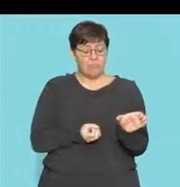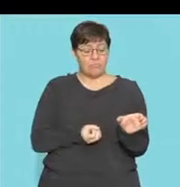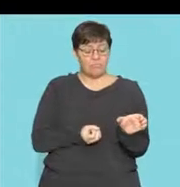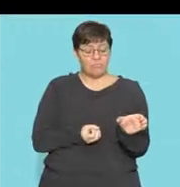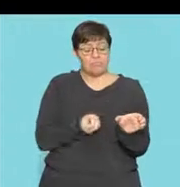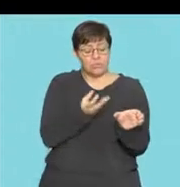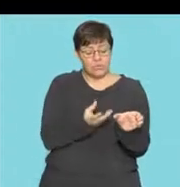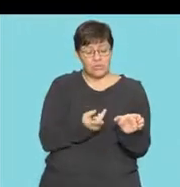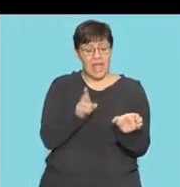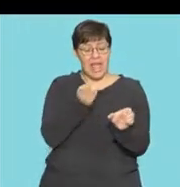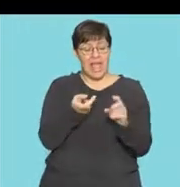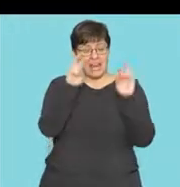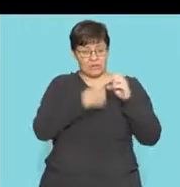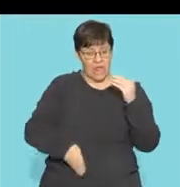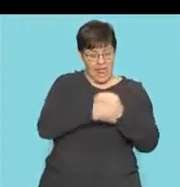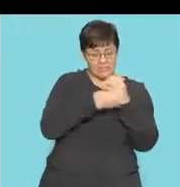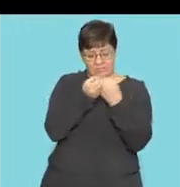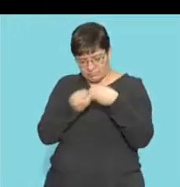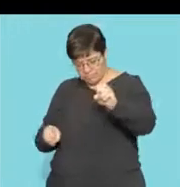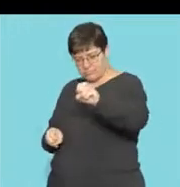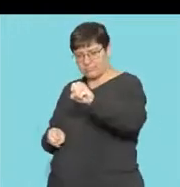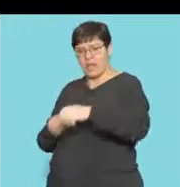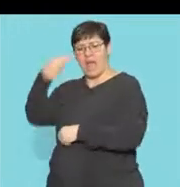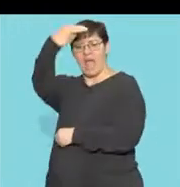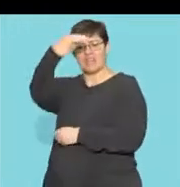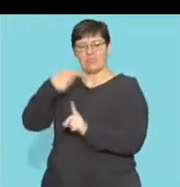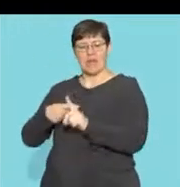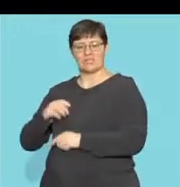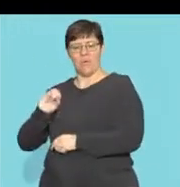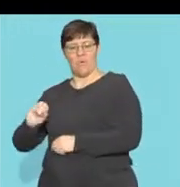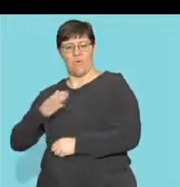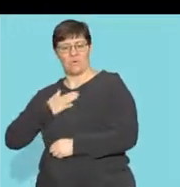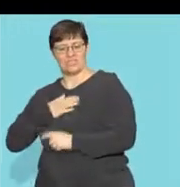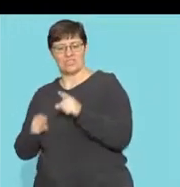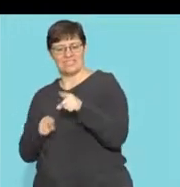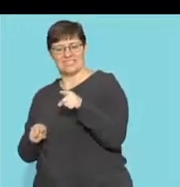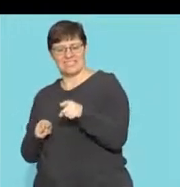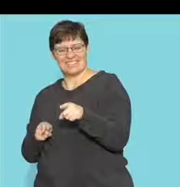produces the elements, hydrogen and oxygen. And it looks a little different to the